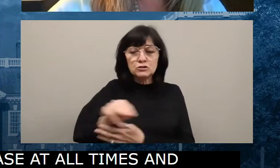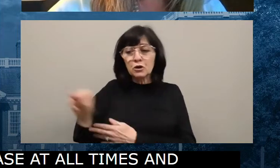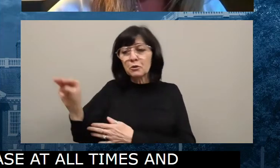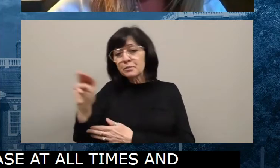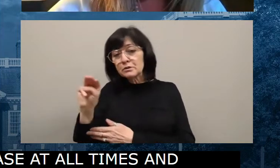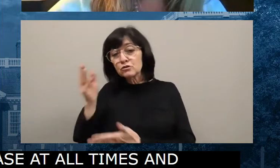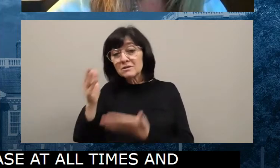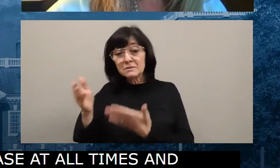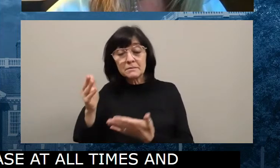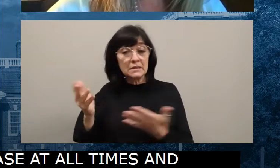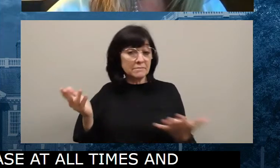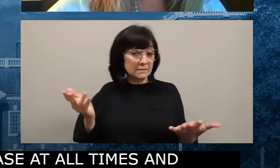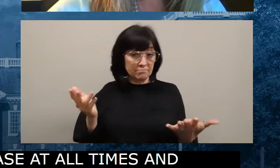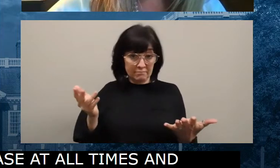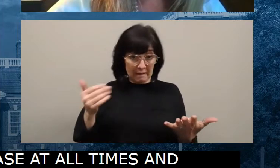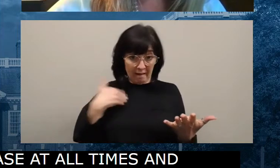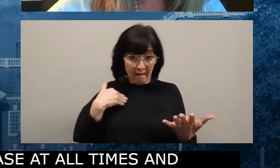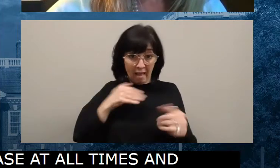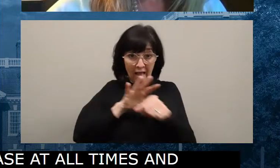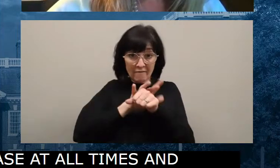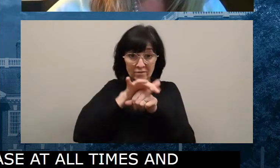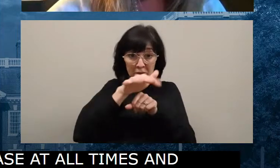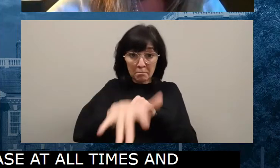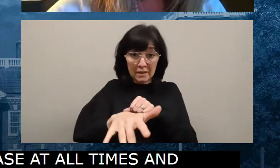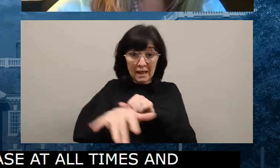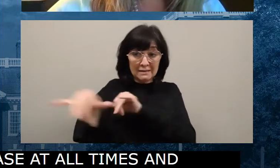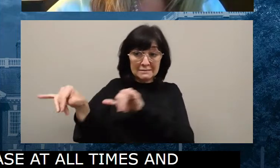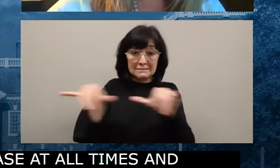enough supply to fully